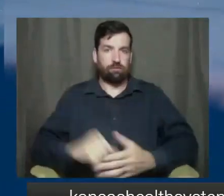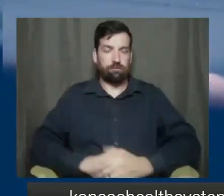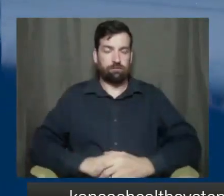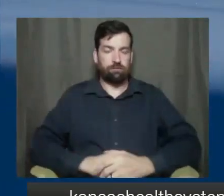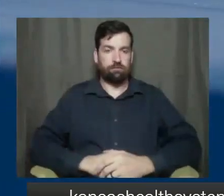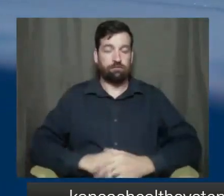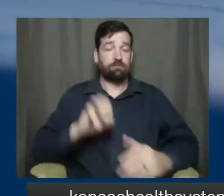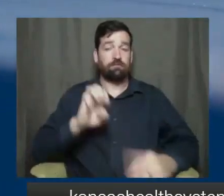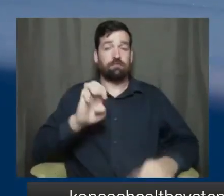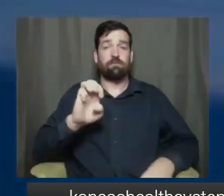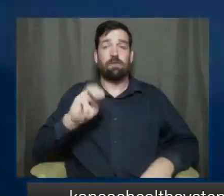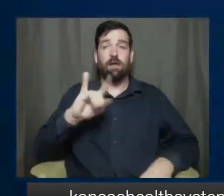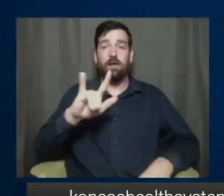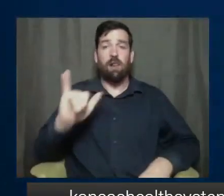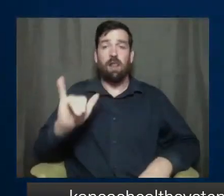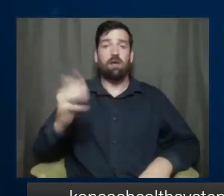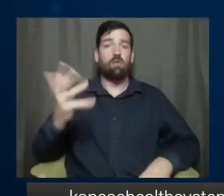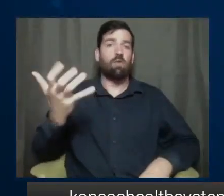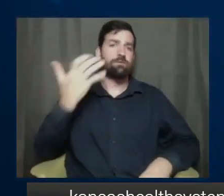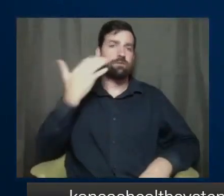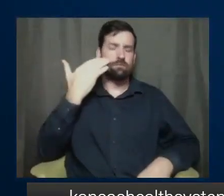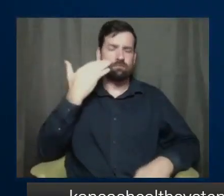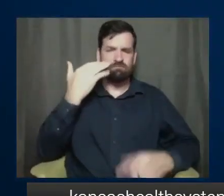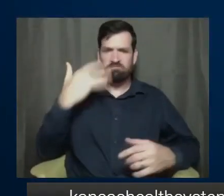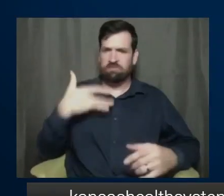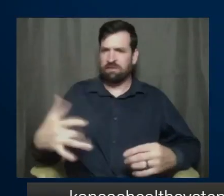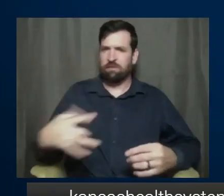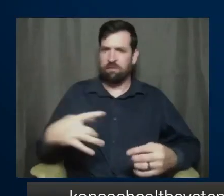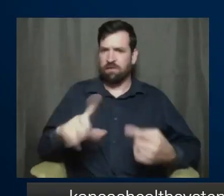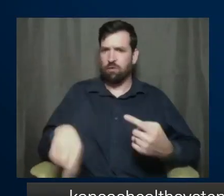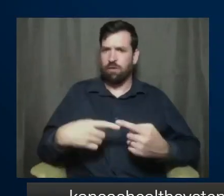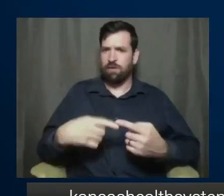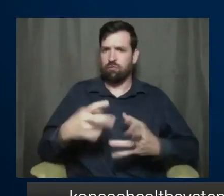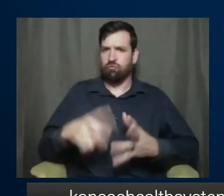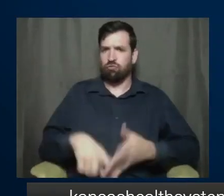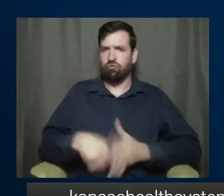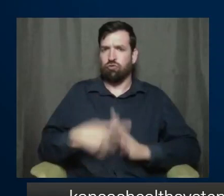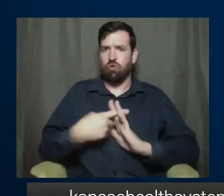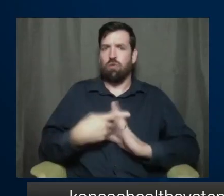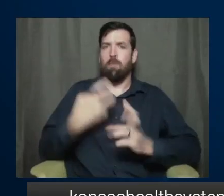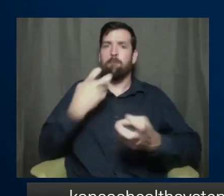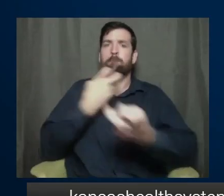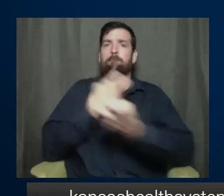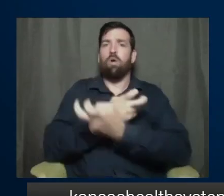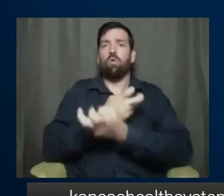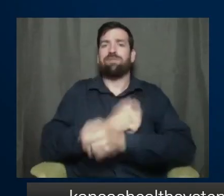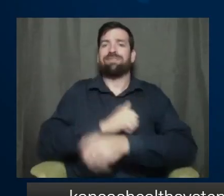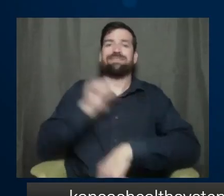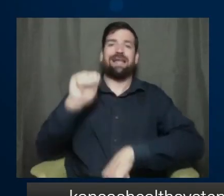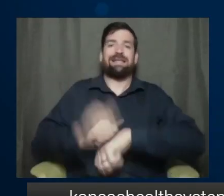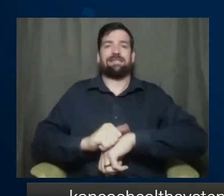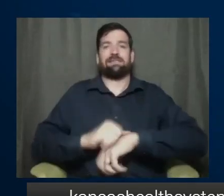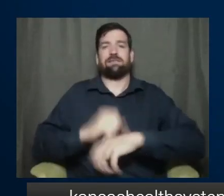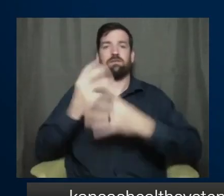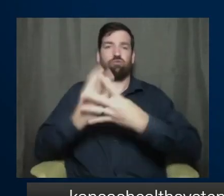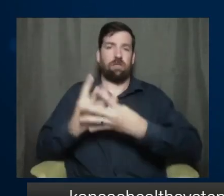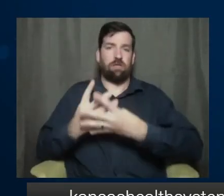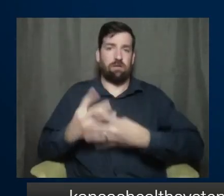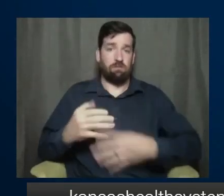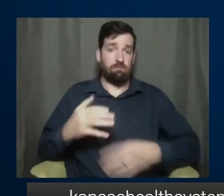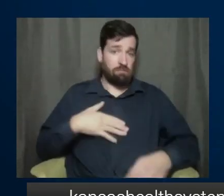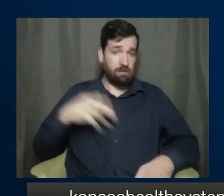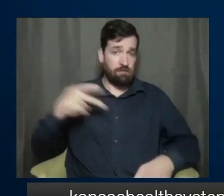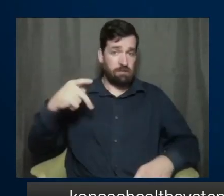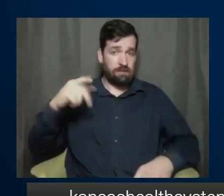Emily wants to know, when do we typically start bone density screenings? Does my PCP follow